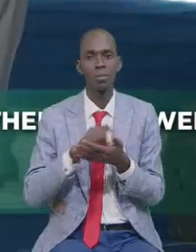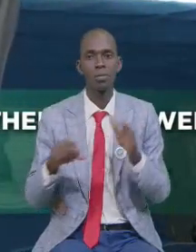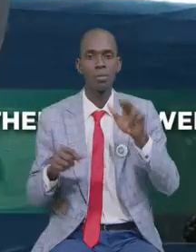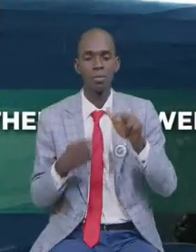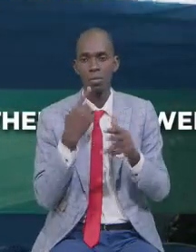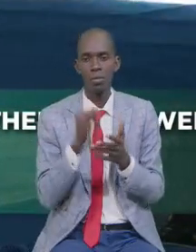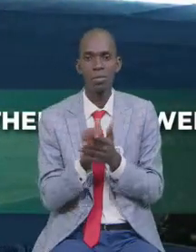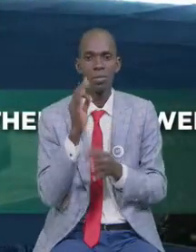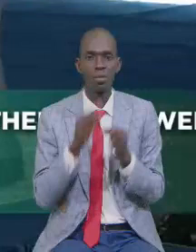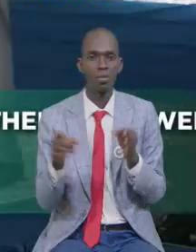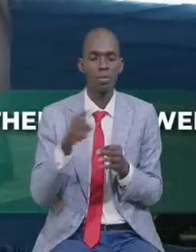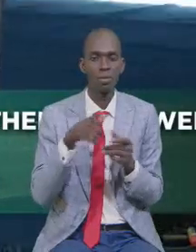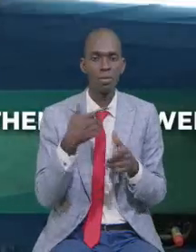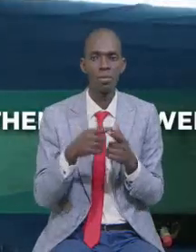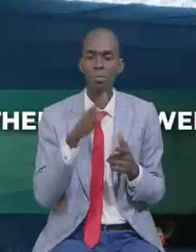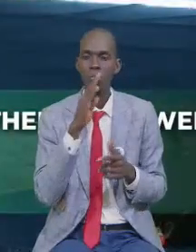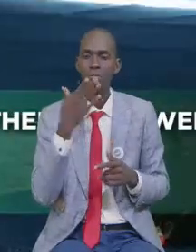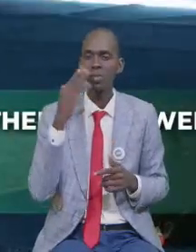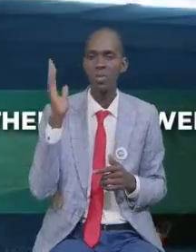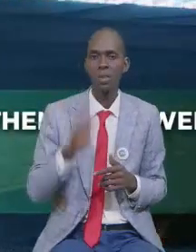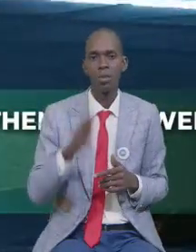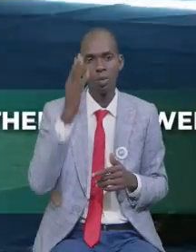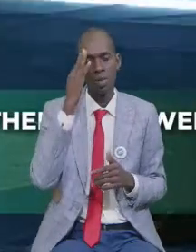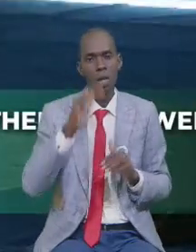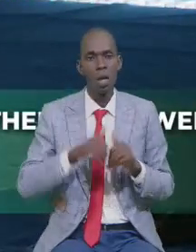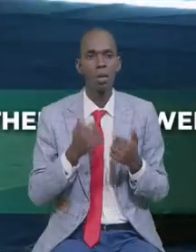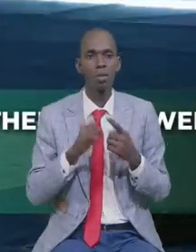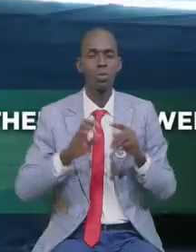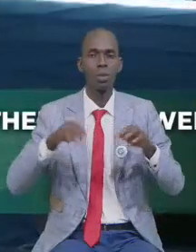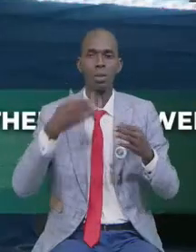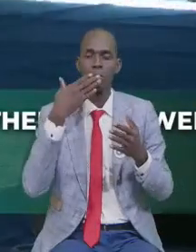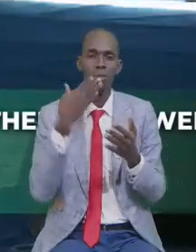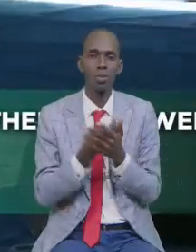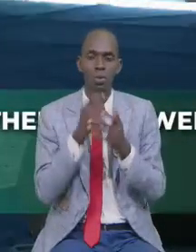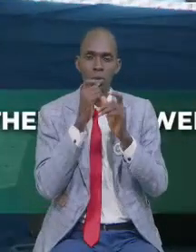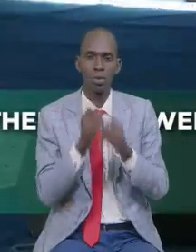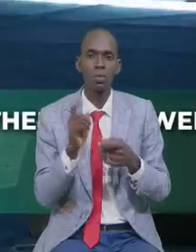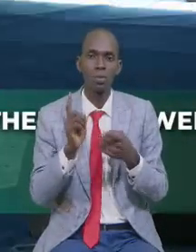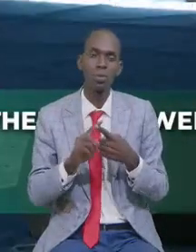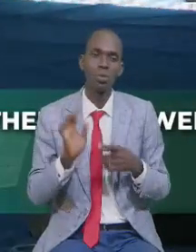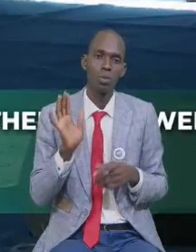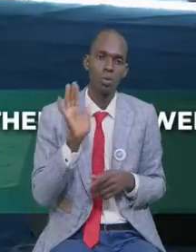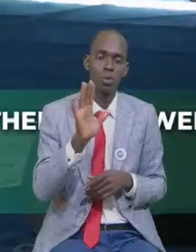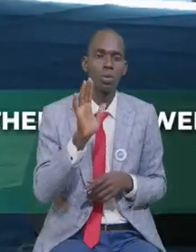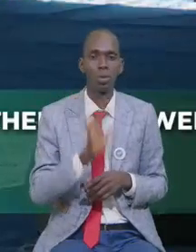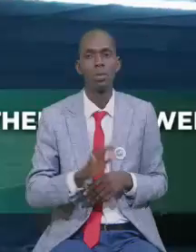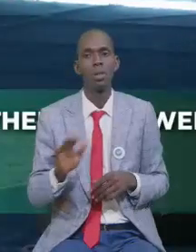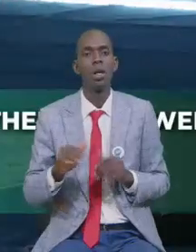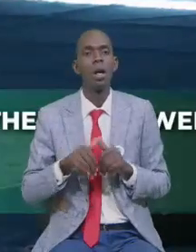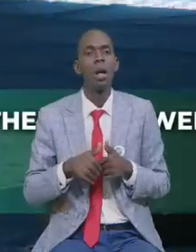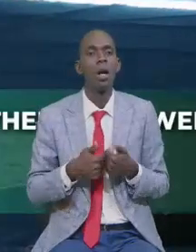being evil know how to give good gifts unto your children,